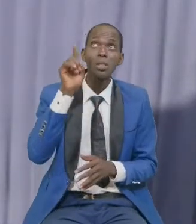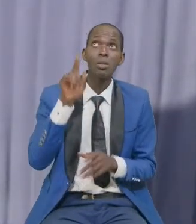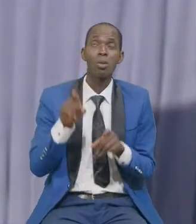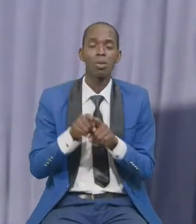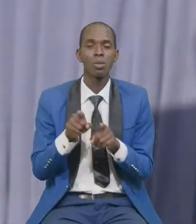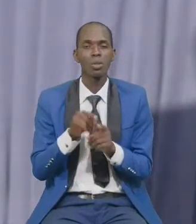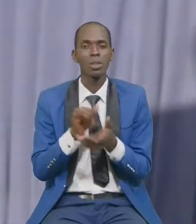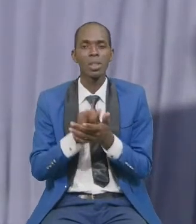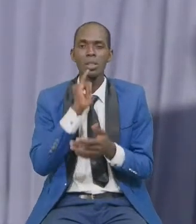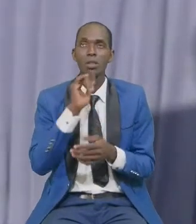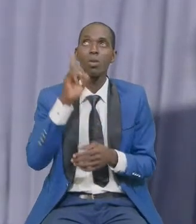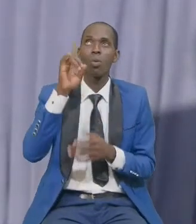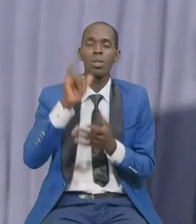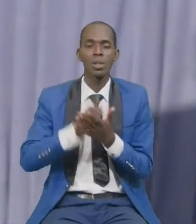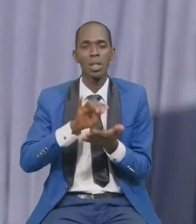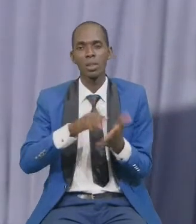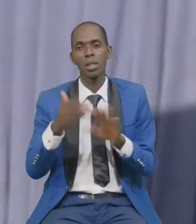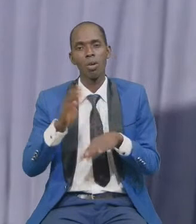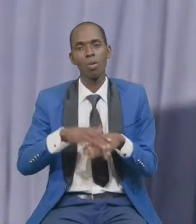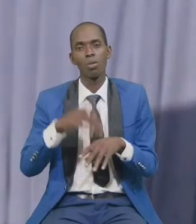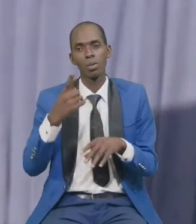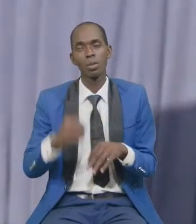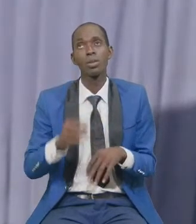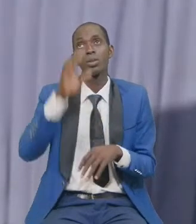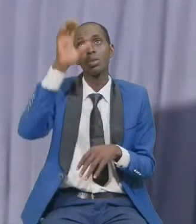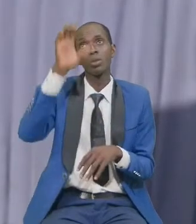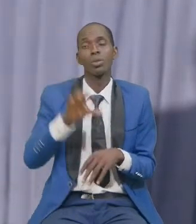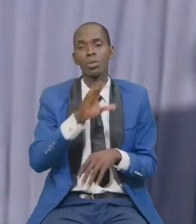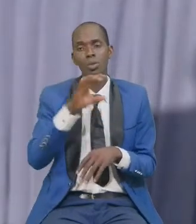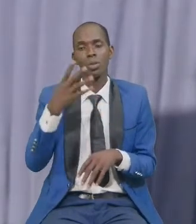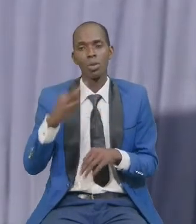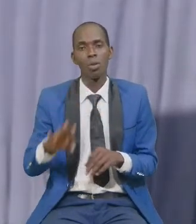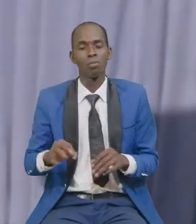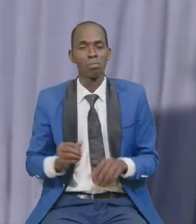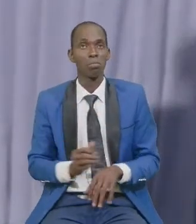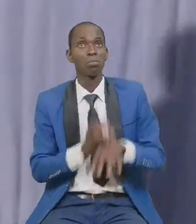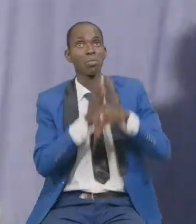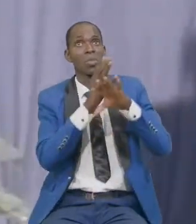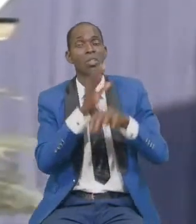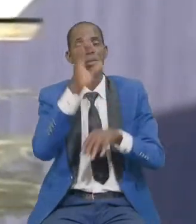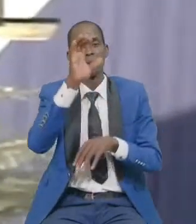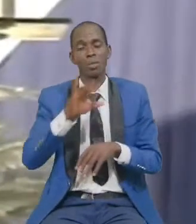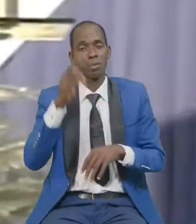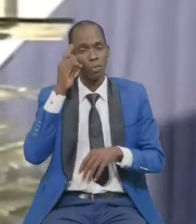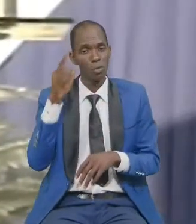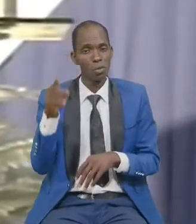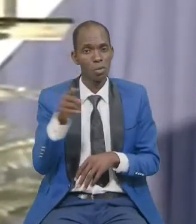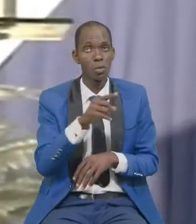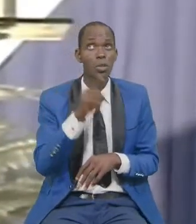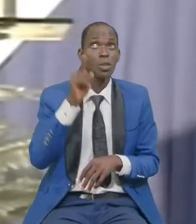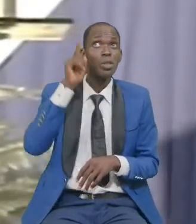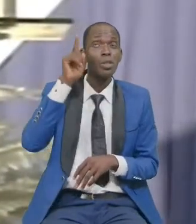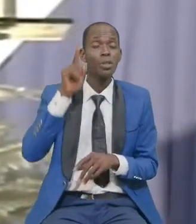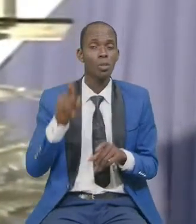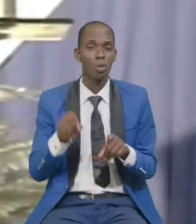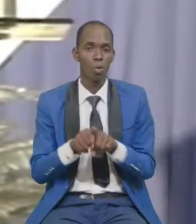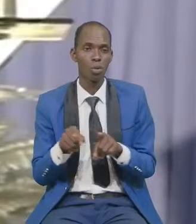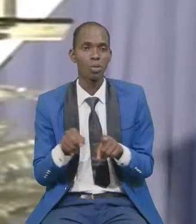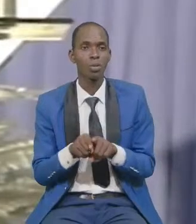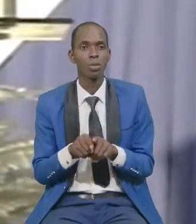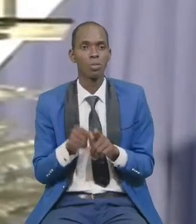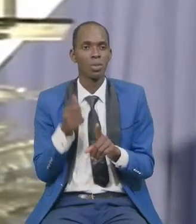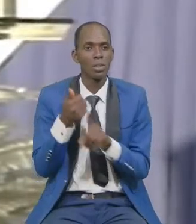the one who died on the cross of Calvary for you, he also himself likewise